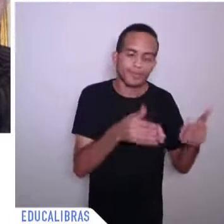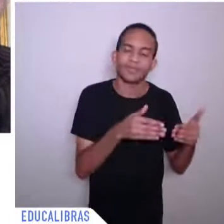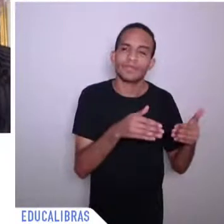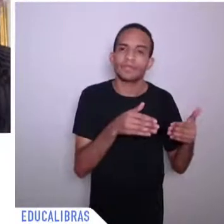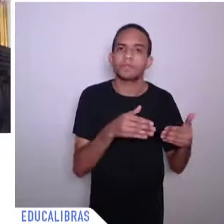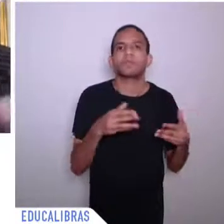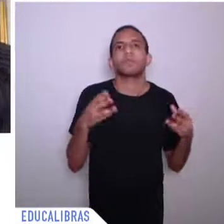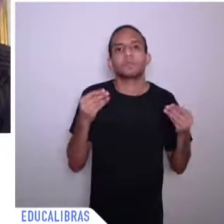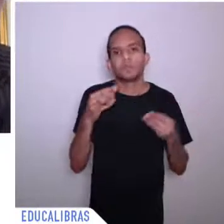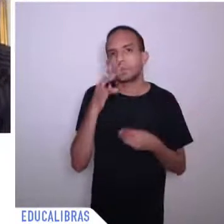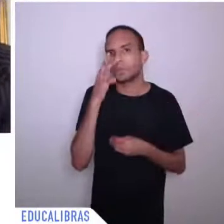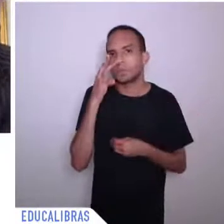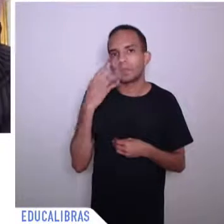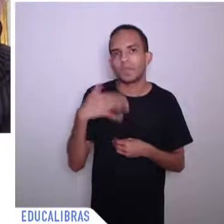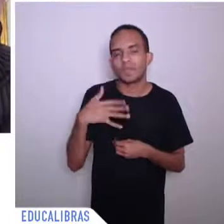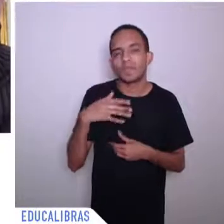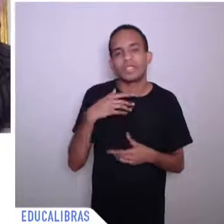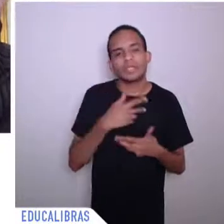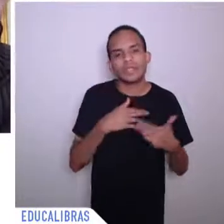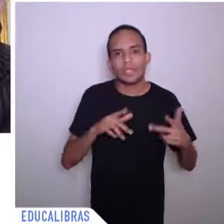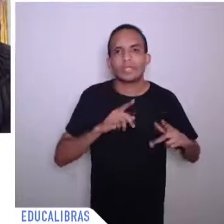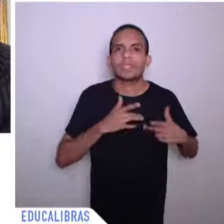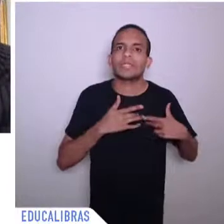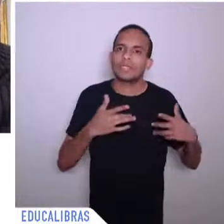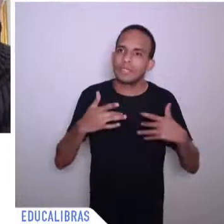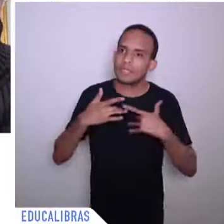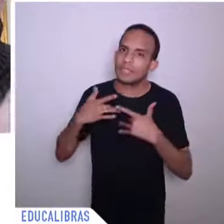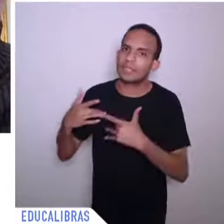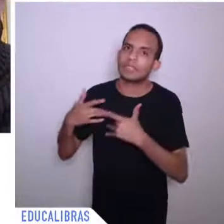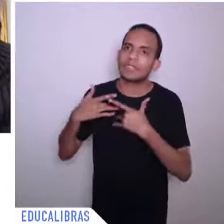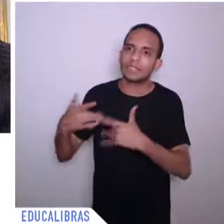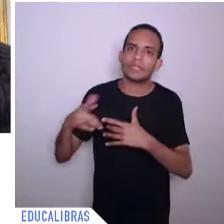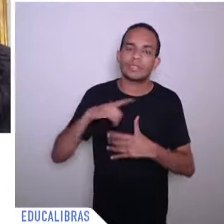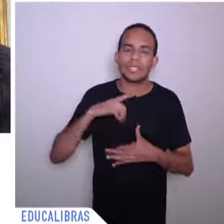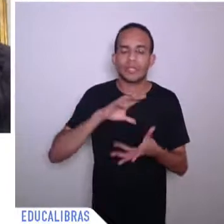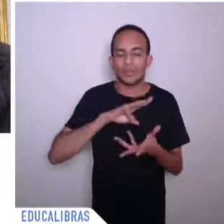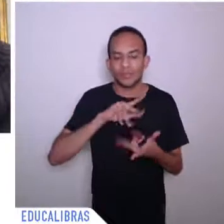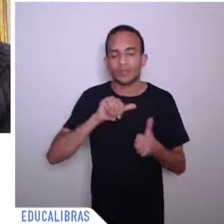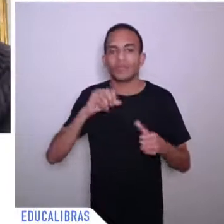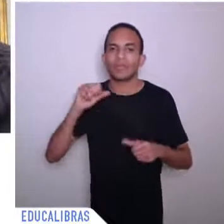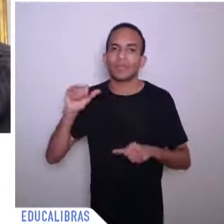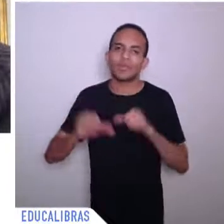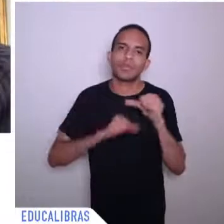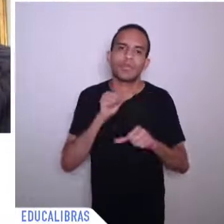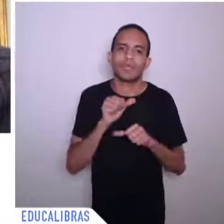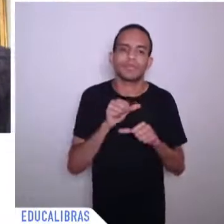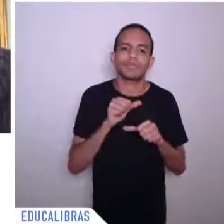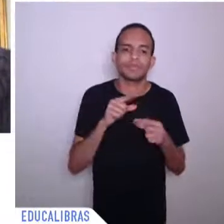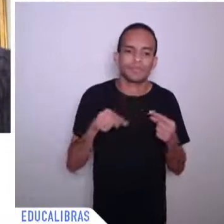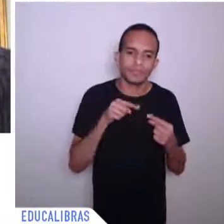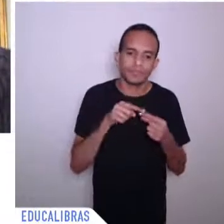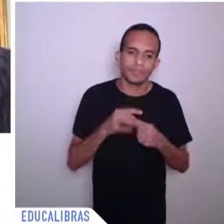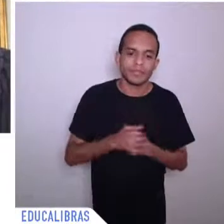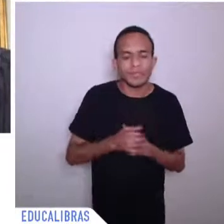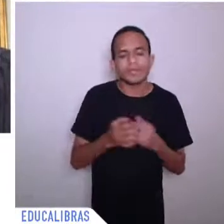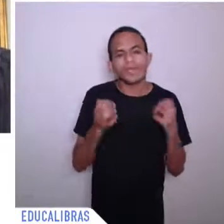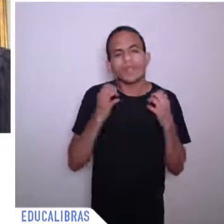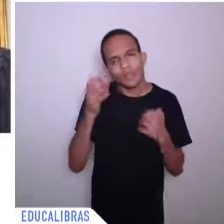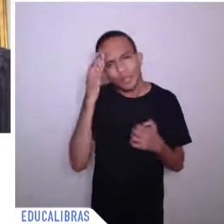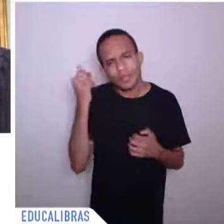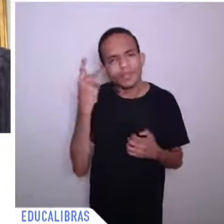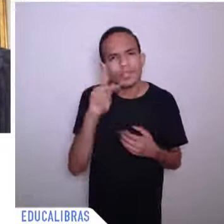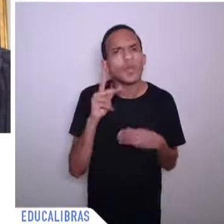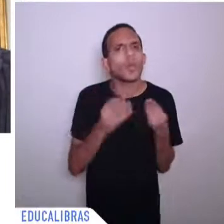choice from the citizen, made by the citizen. And I think it is important to consider some of the initiatives from the